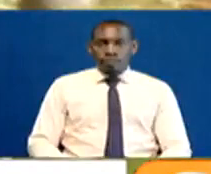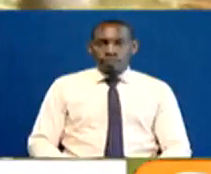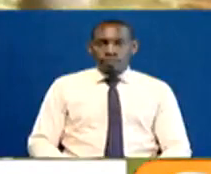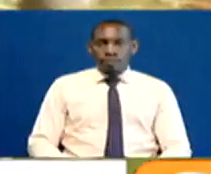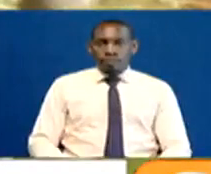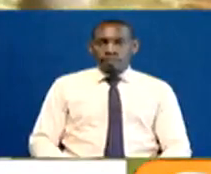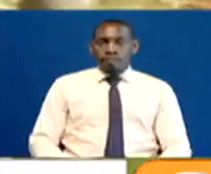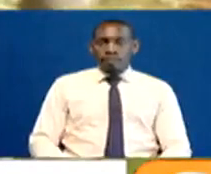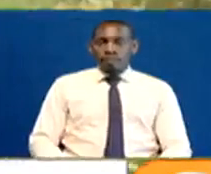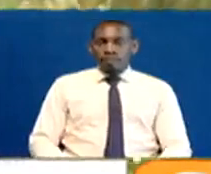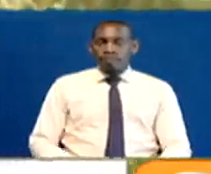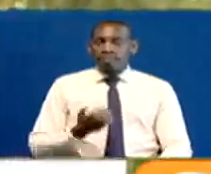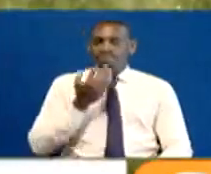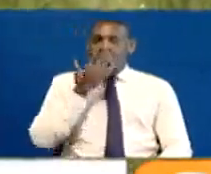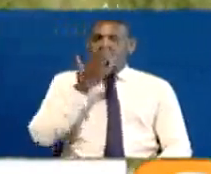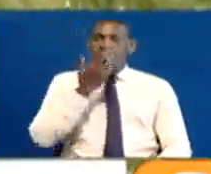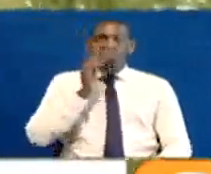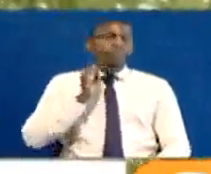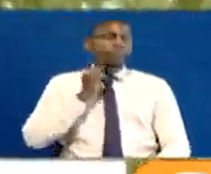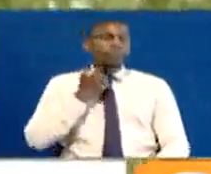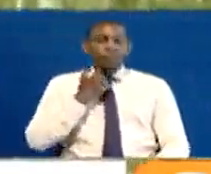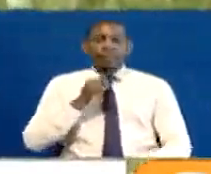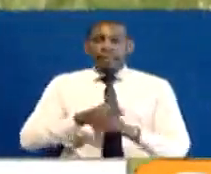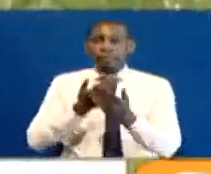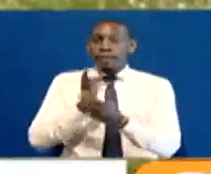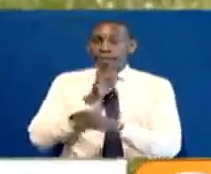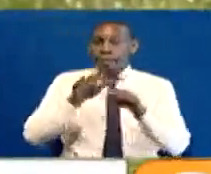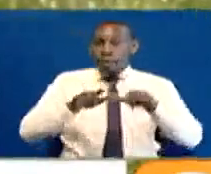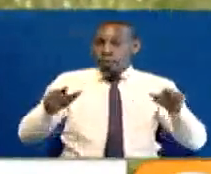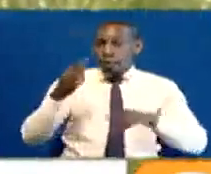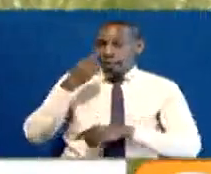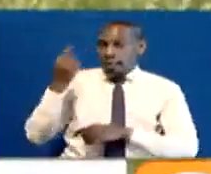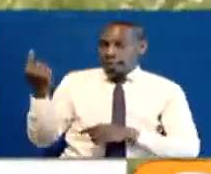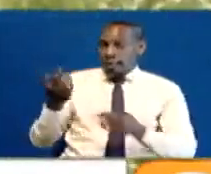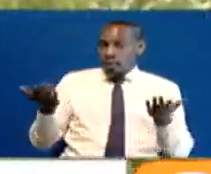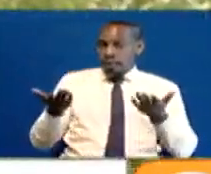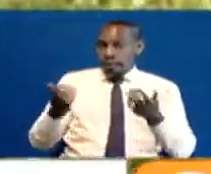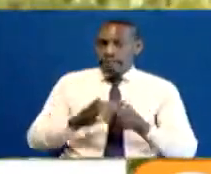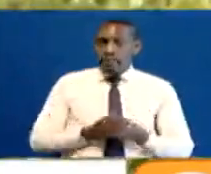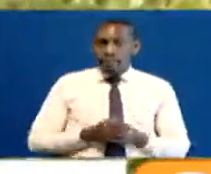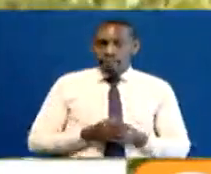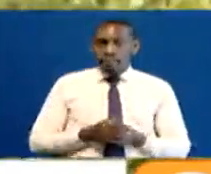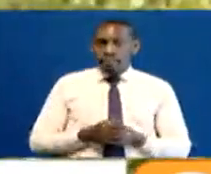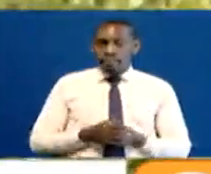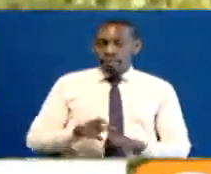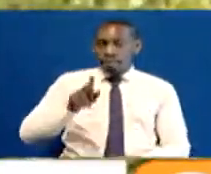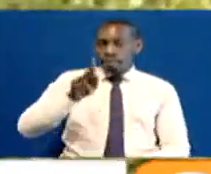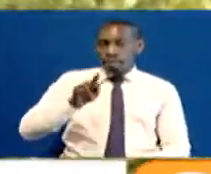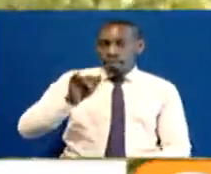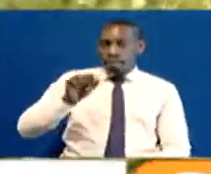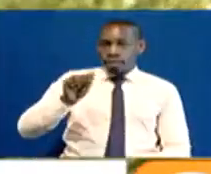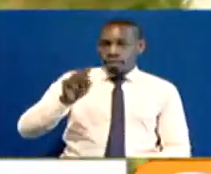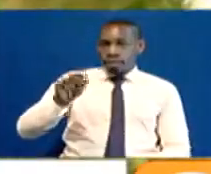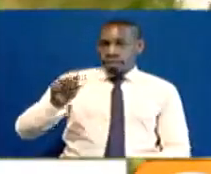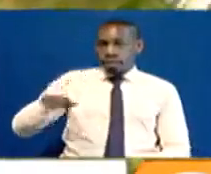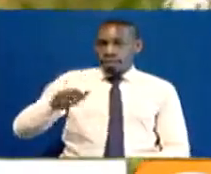A sweet cocktail of scents greets you at Moses Mwiti's farm, located at Matunda Village at Kisima Ward in Meru